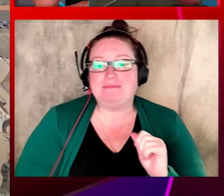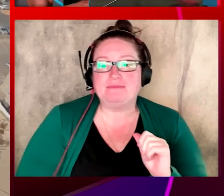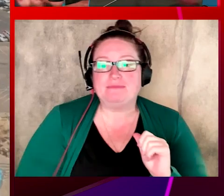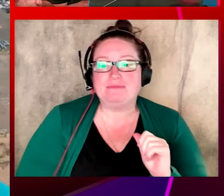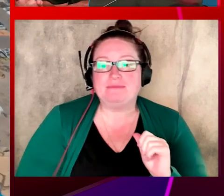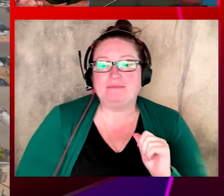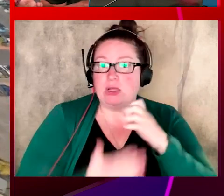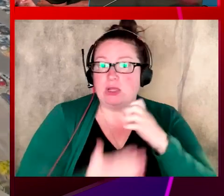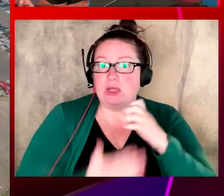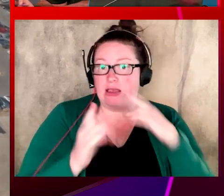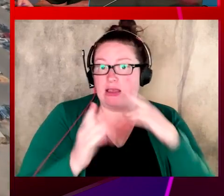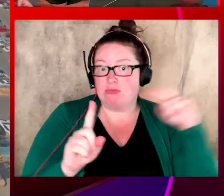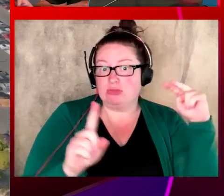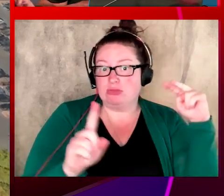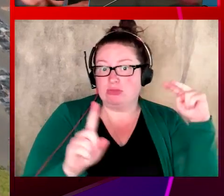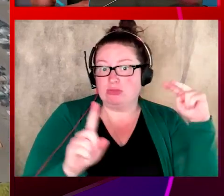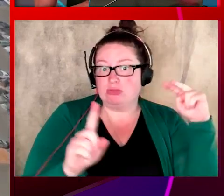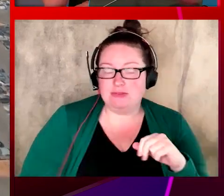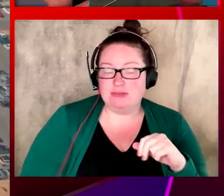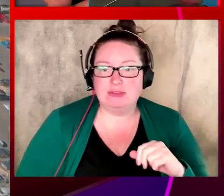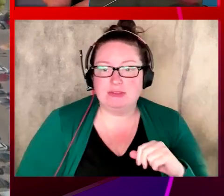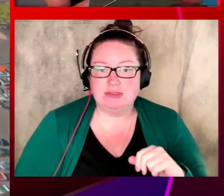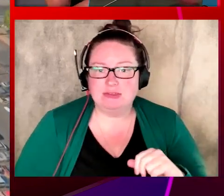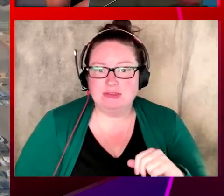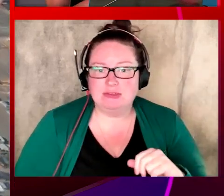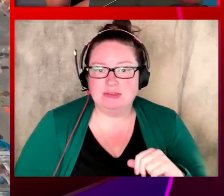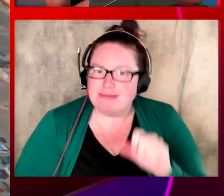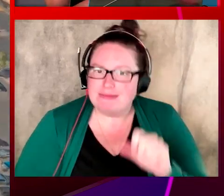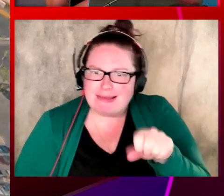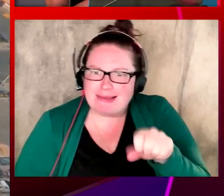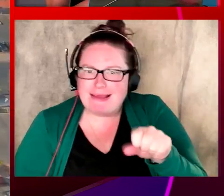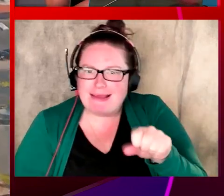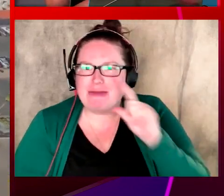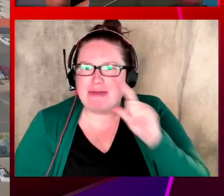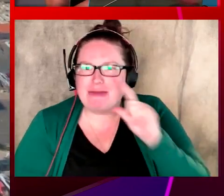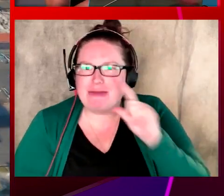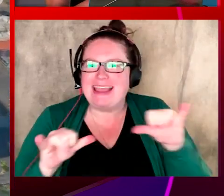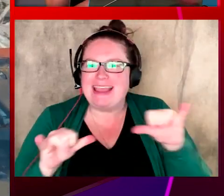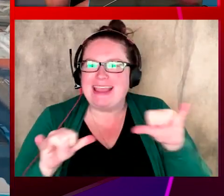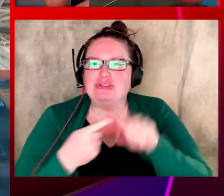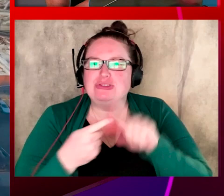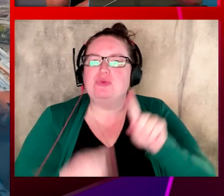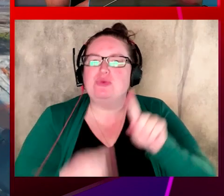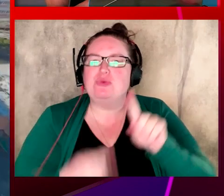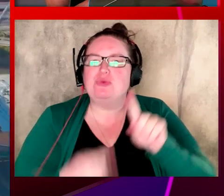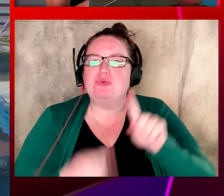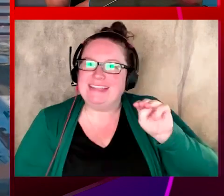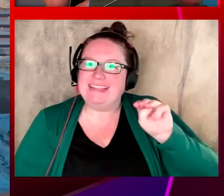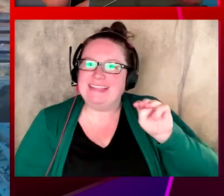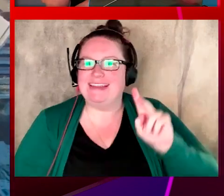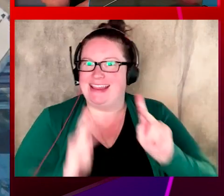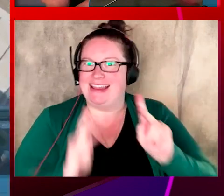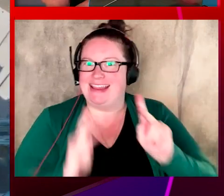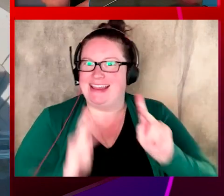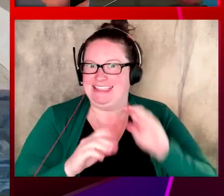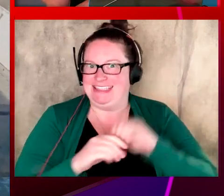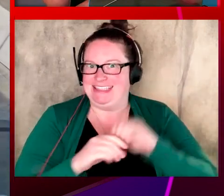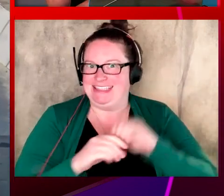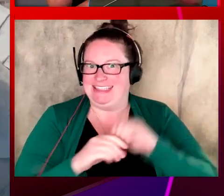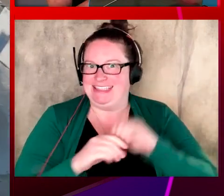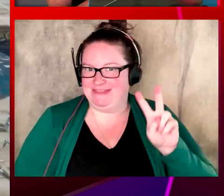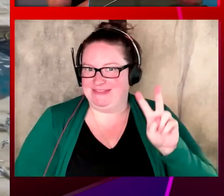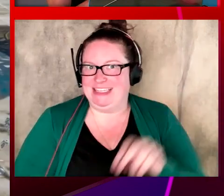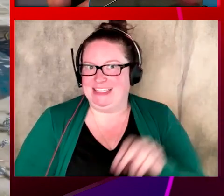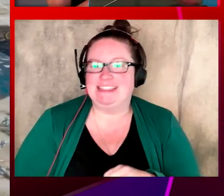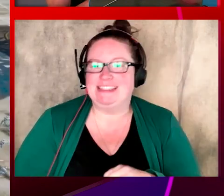right? There's you, Steve. Yeah. We scaled this to 1 million entities in Las Vegas. Now, that